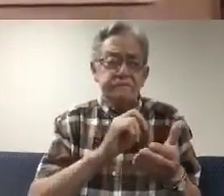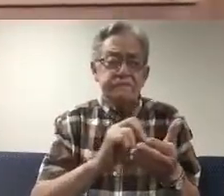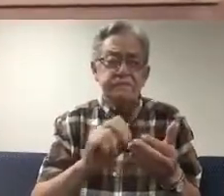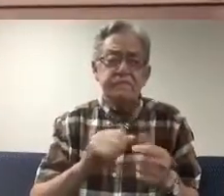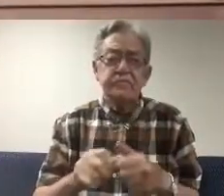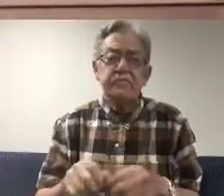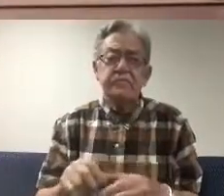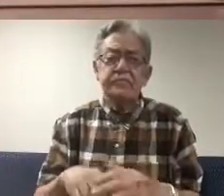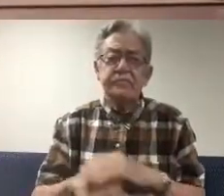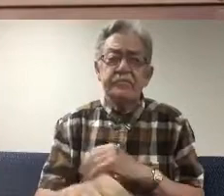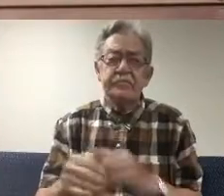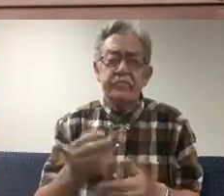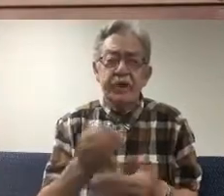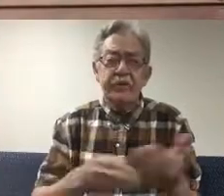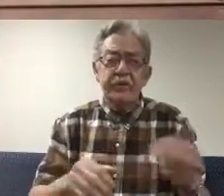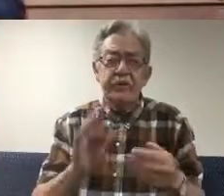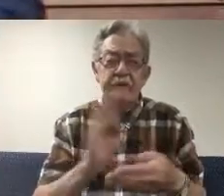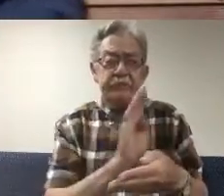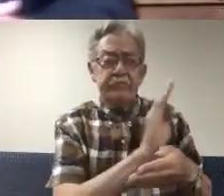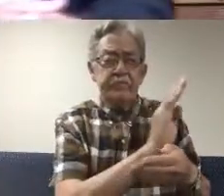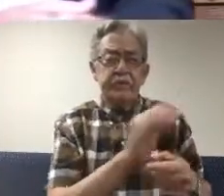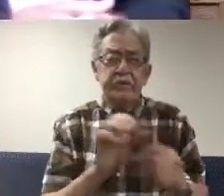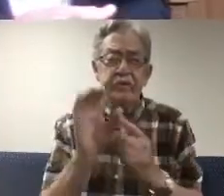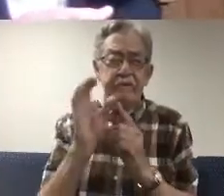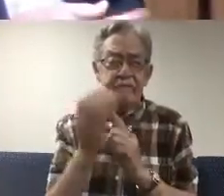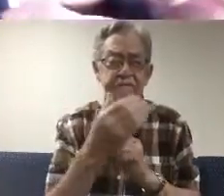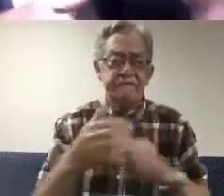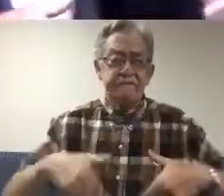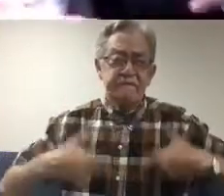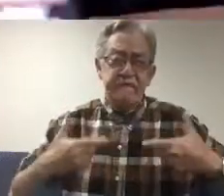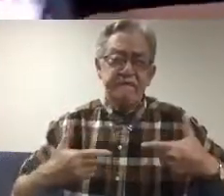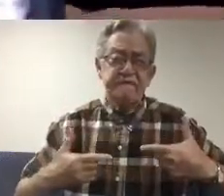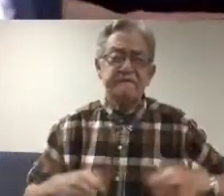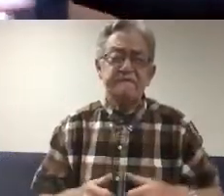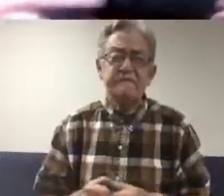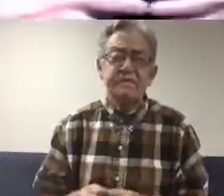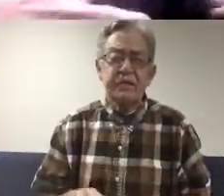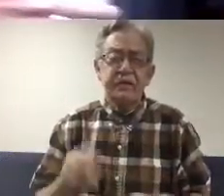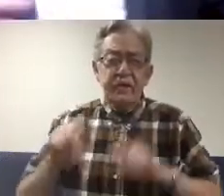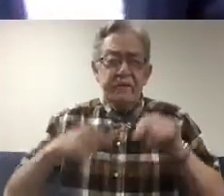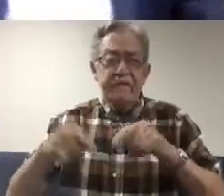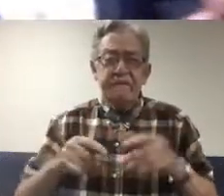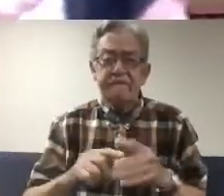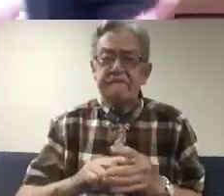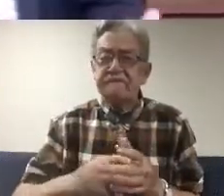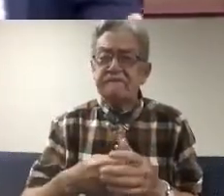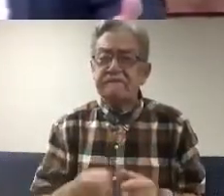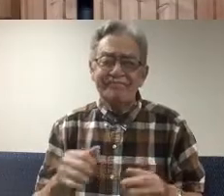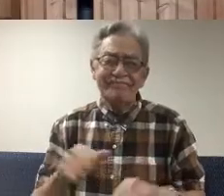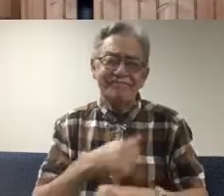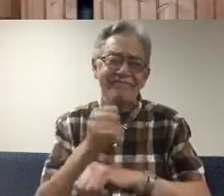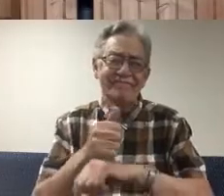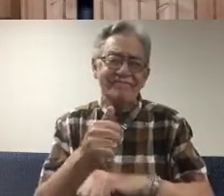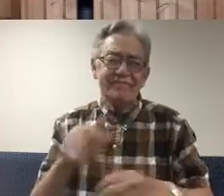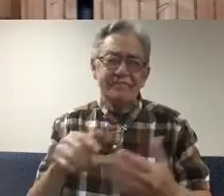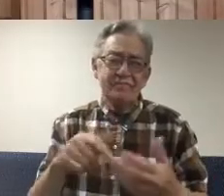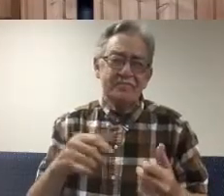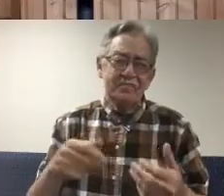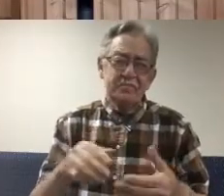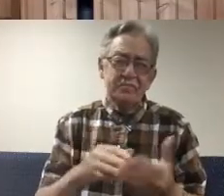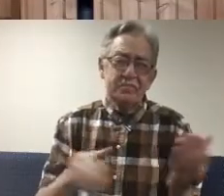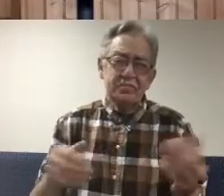bashing that movement, I want to instead show you that God is all about your identity, and that the